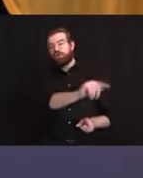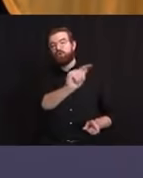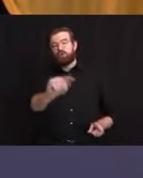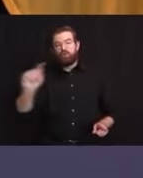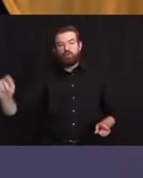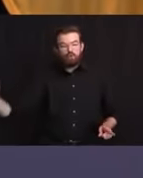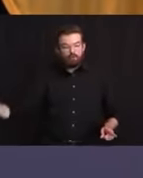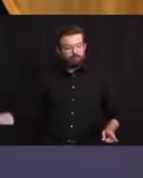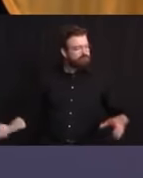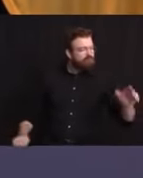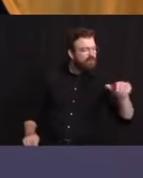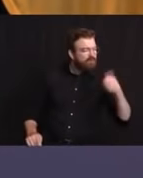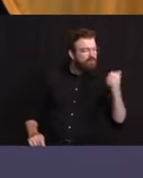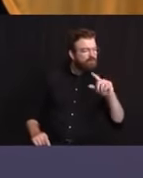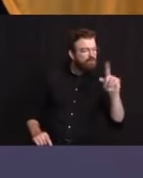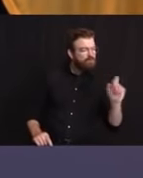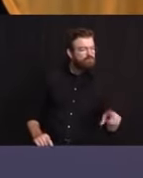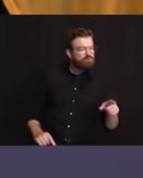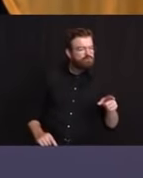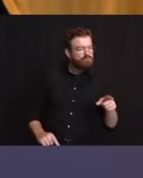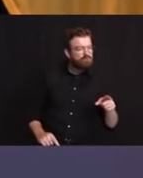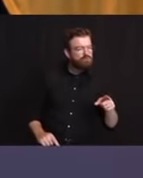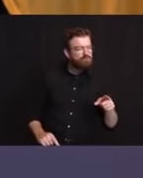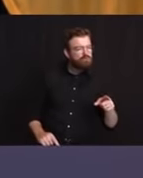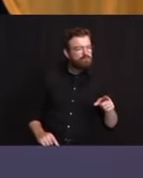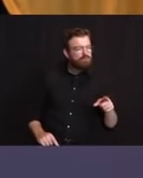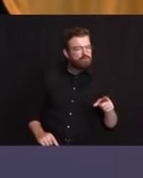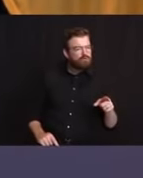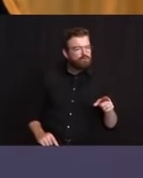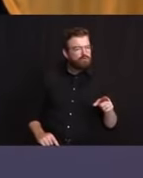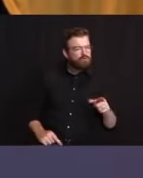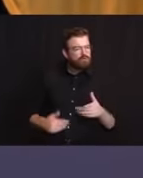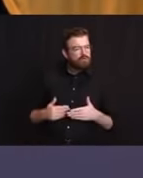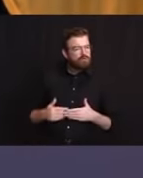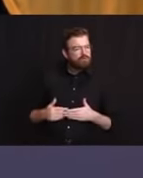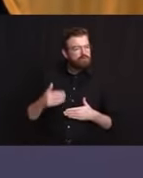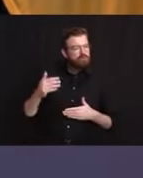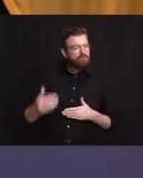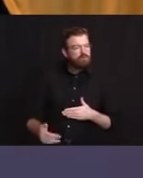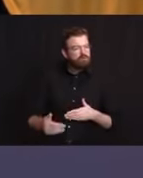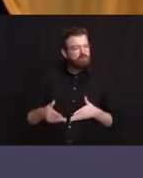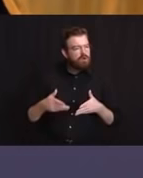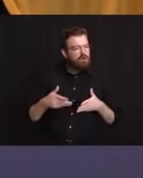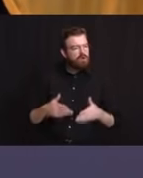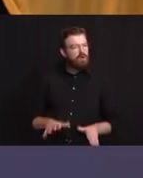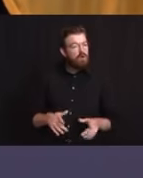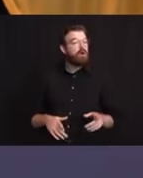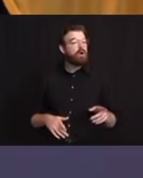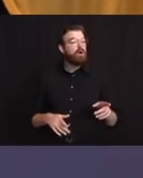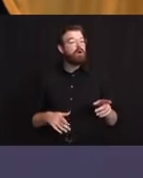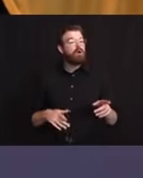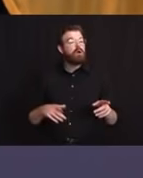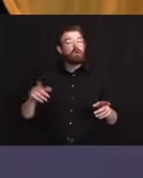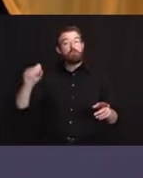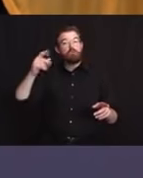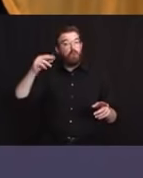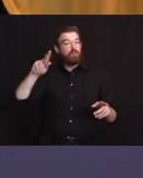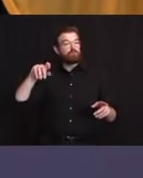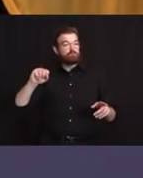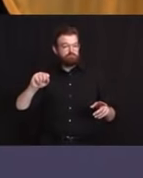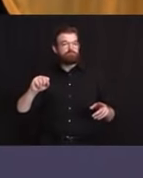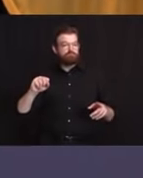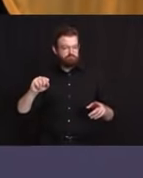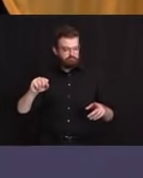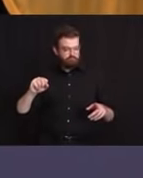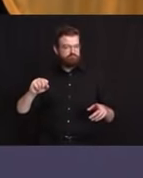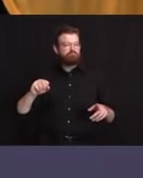when we could take next steps, although we've taken a step today, which is outdoor heavy contact sports. If the averages, the rolling